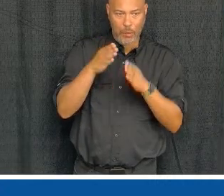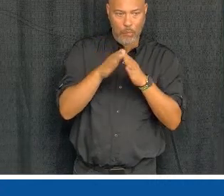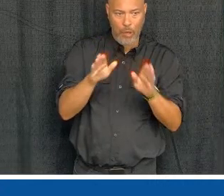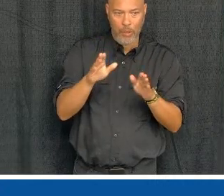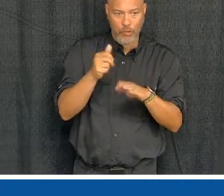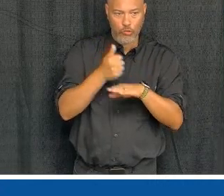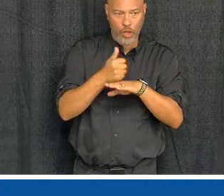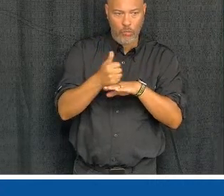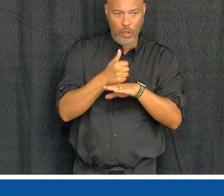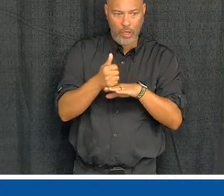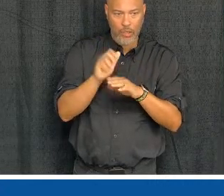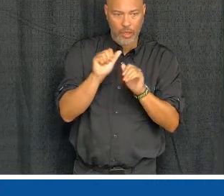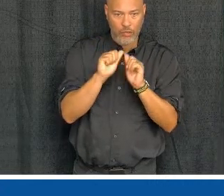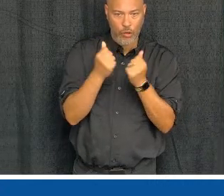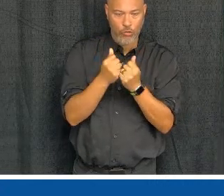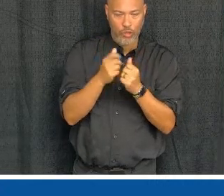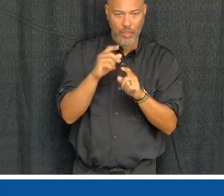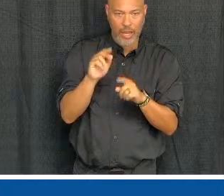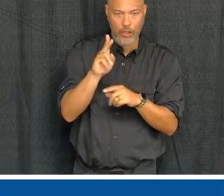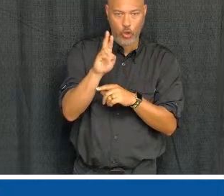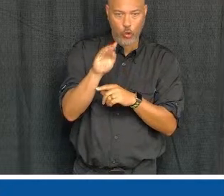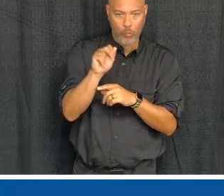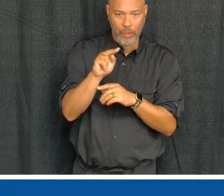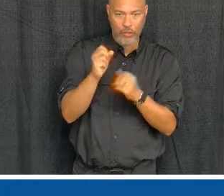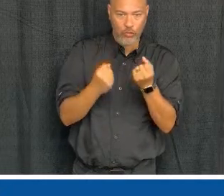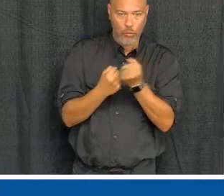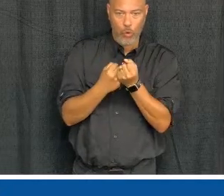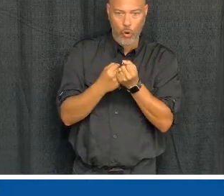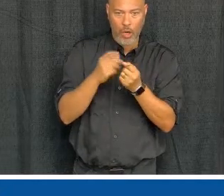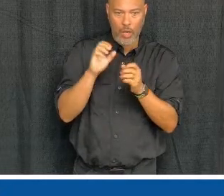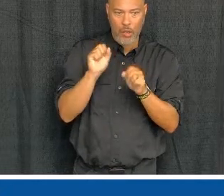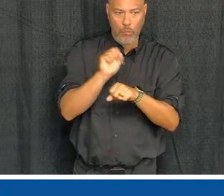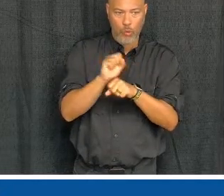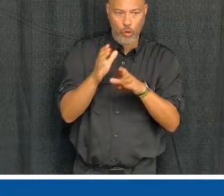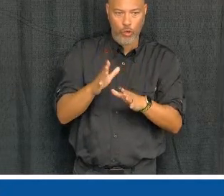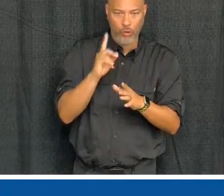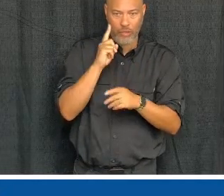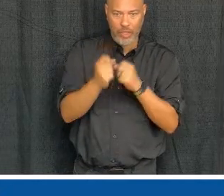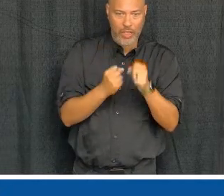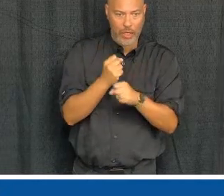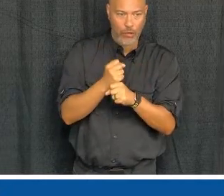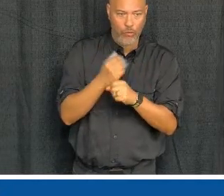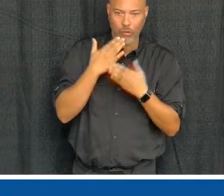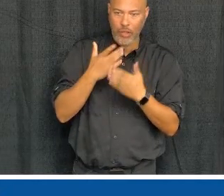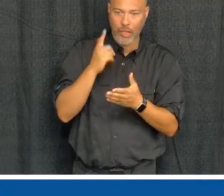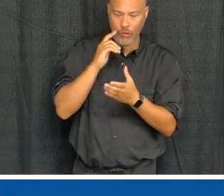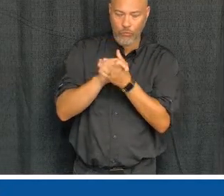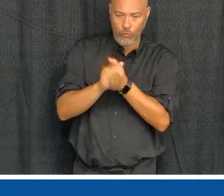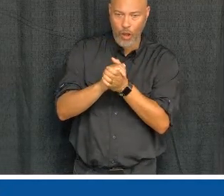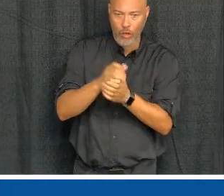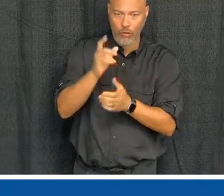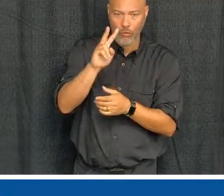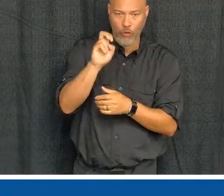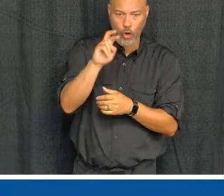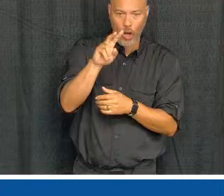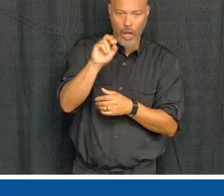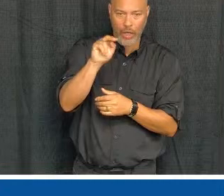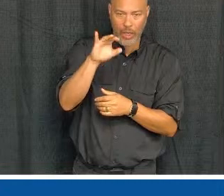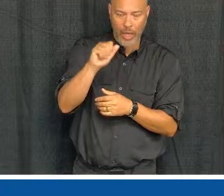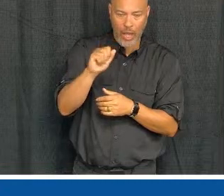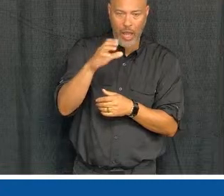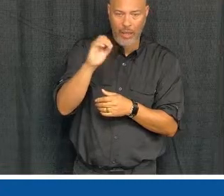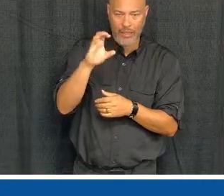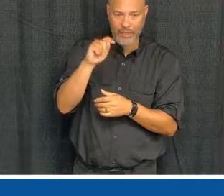Transportation Association as an Urban Support Employee of the Year. So congratulations to Veronica and CTS. Let's